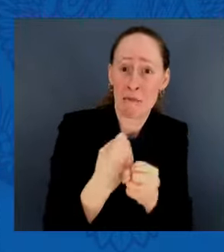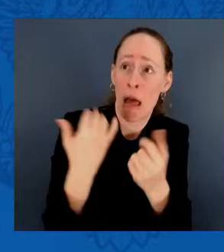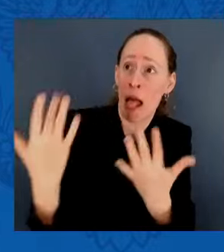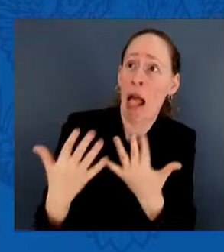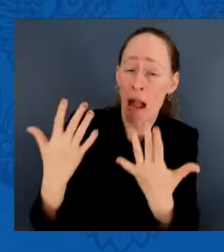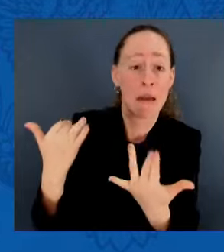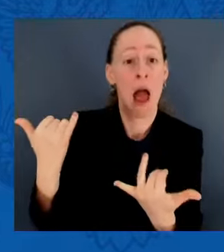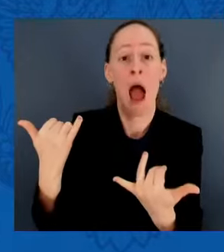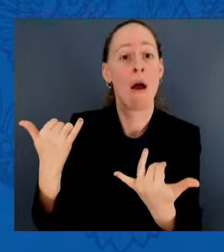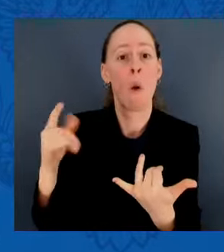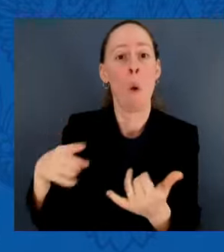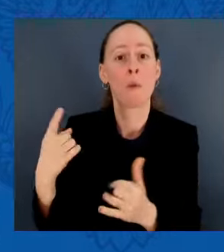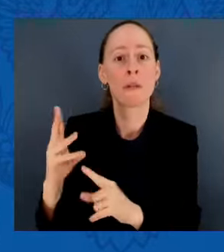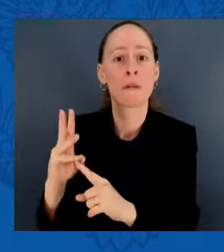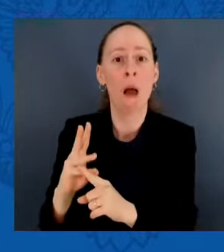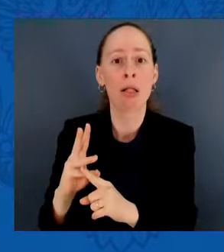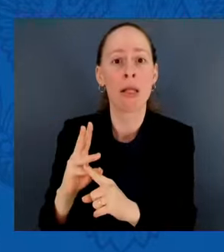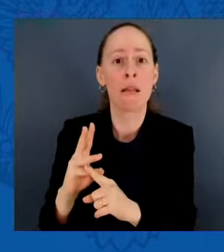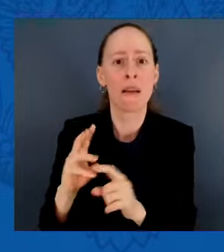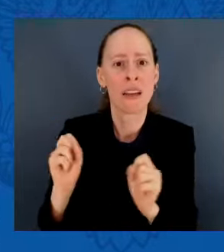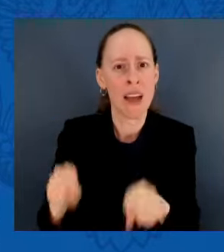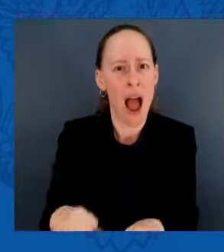What are you against?